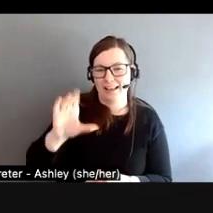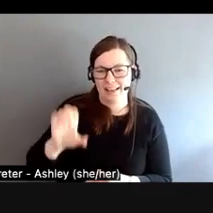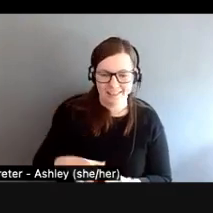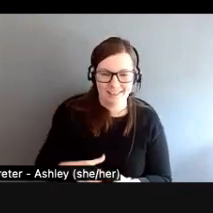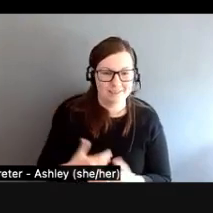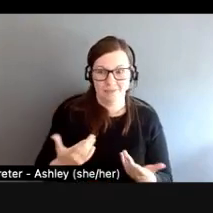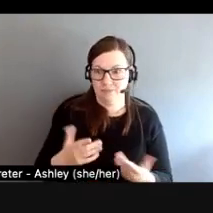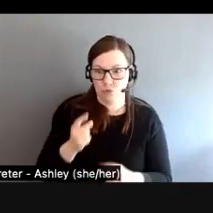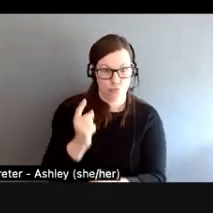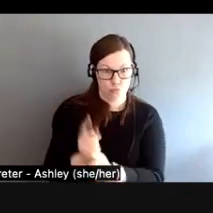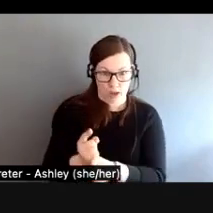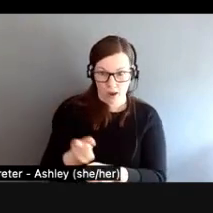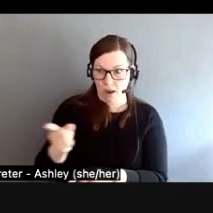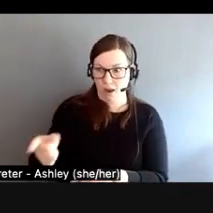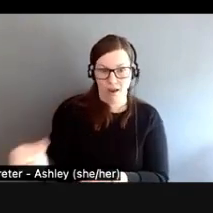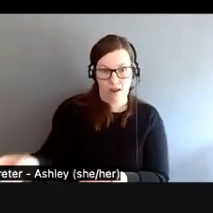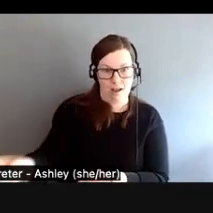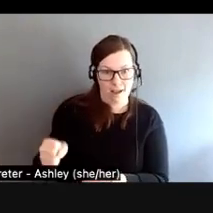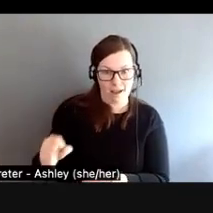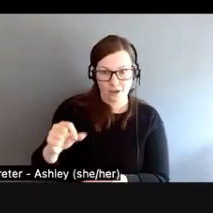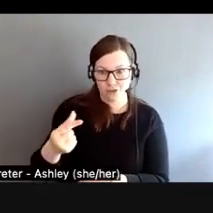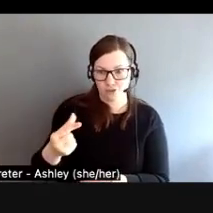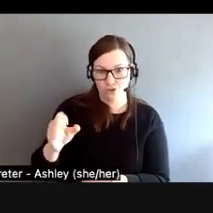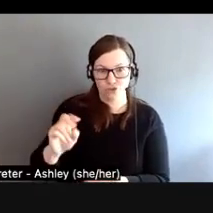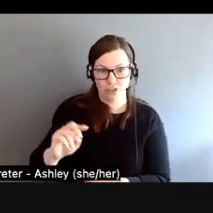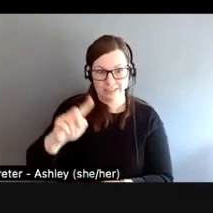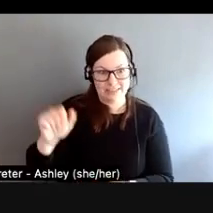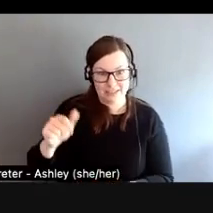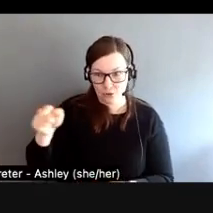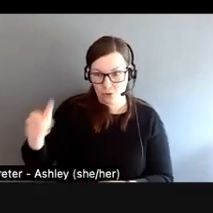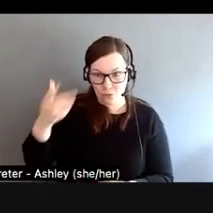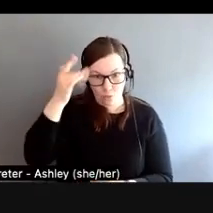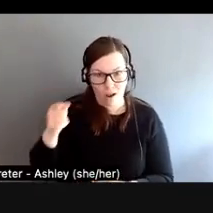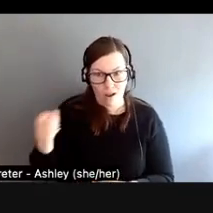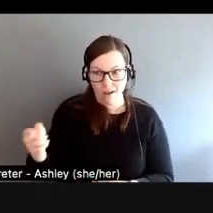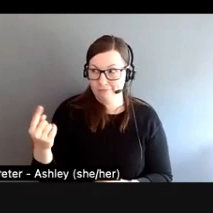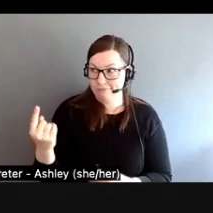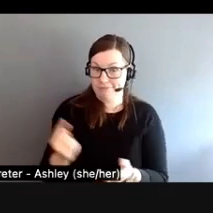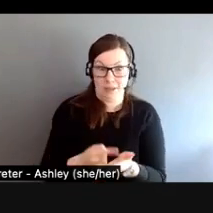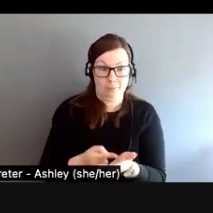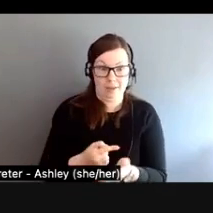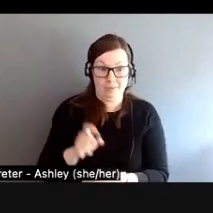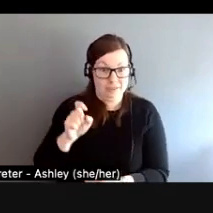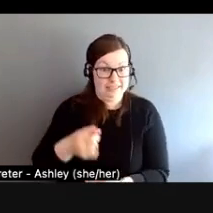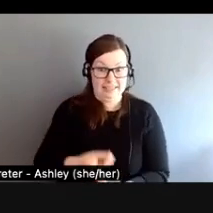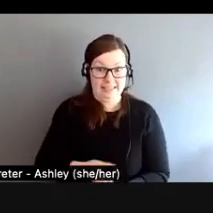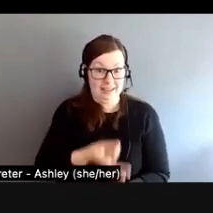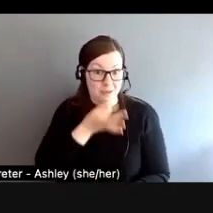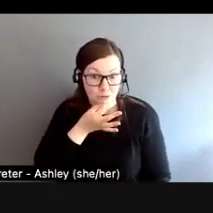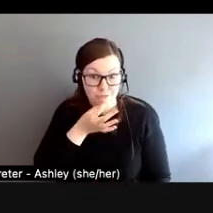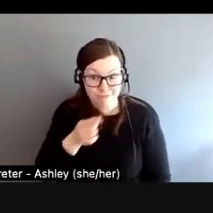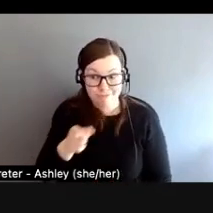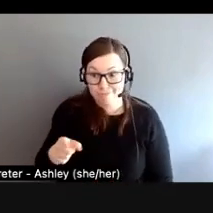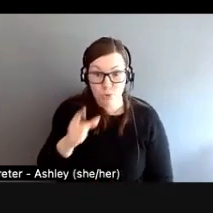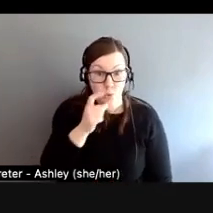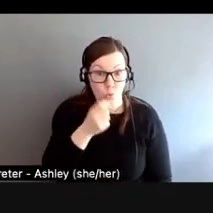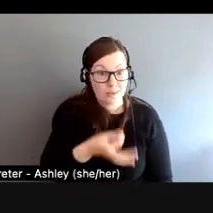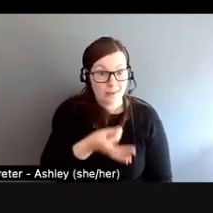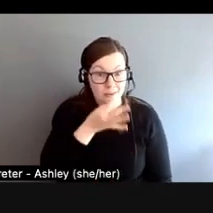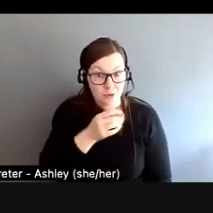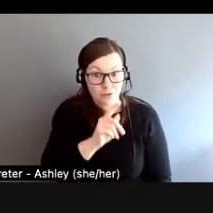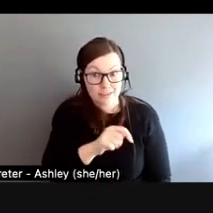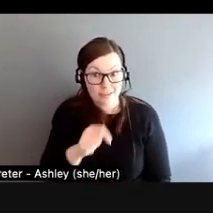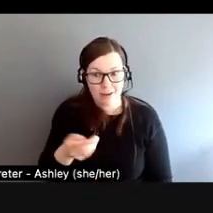right? Got to find the people who know what they're doing. Yeah, no, that's really great. And I haven't looked at your video yet, but I'm definitely